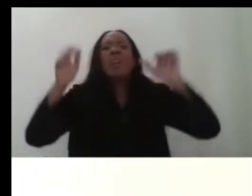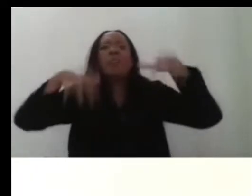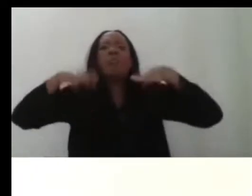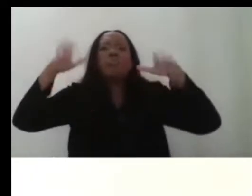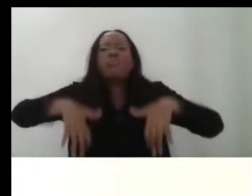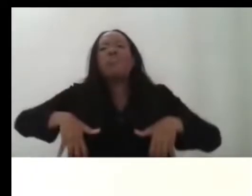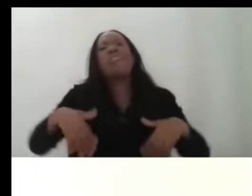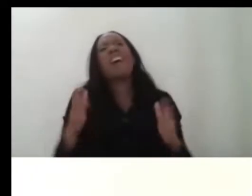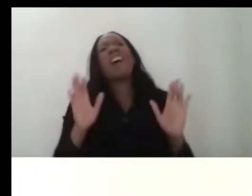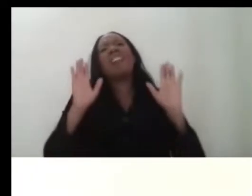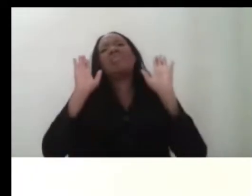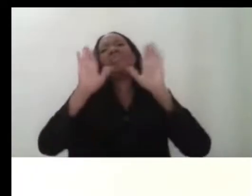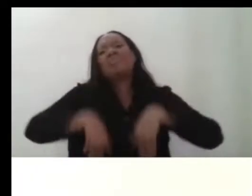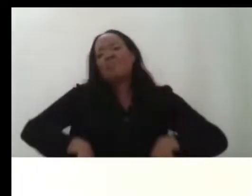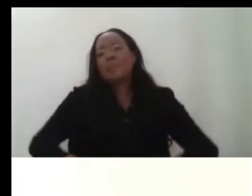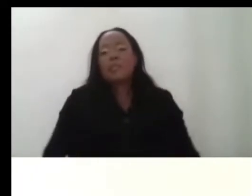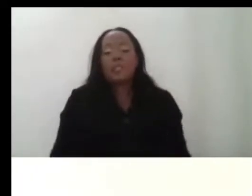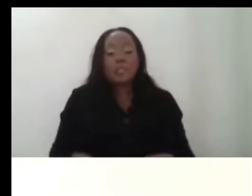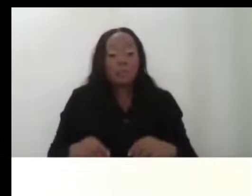down. Don't.